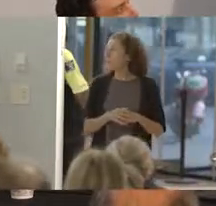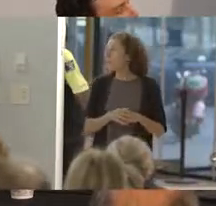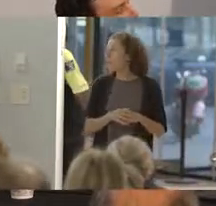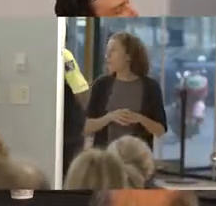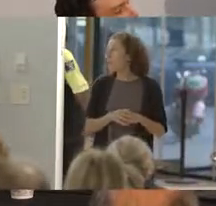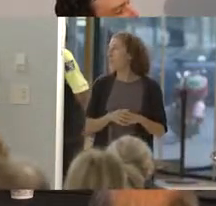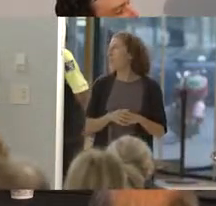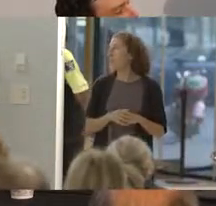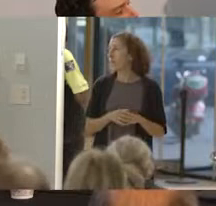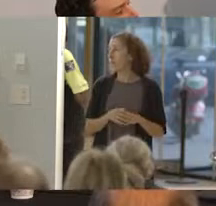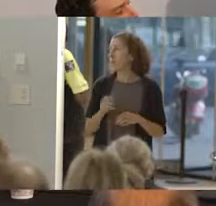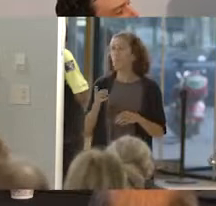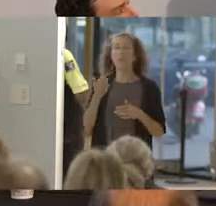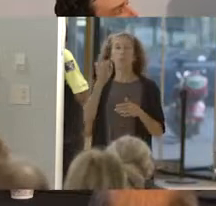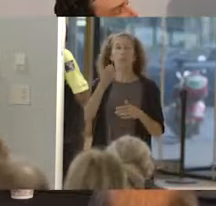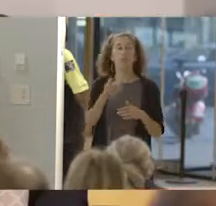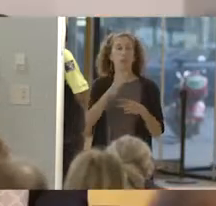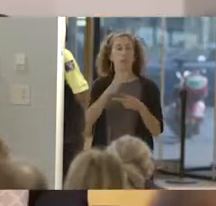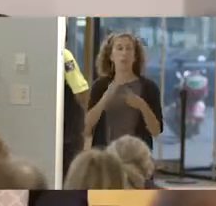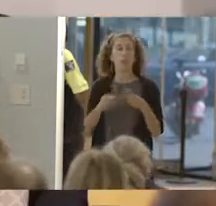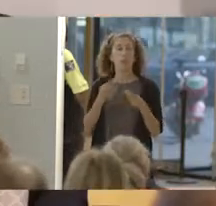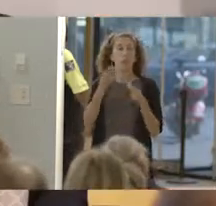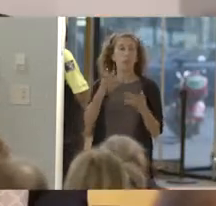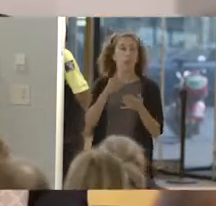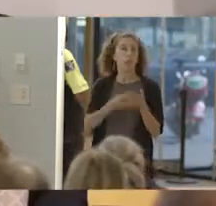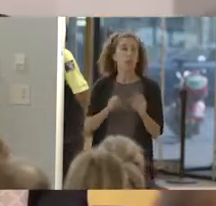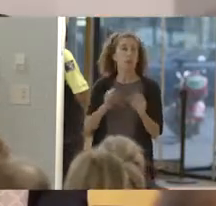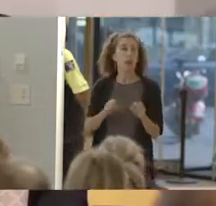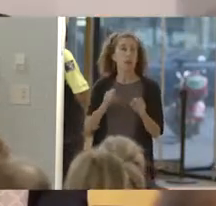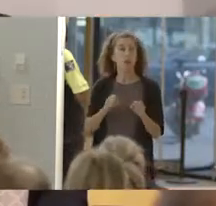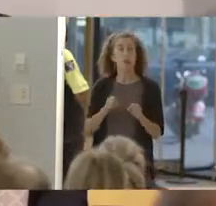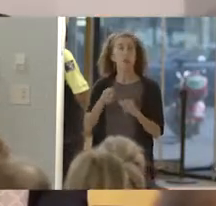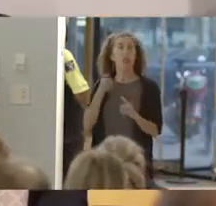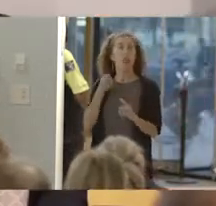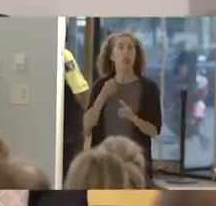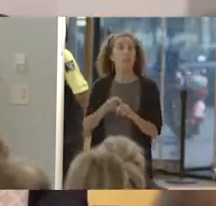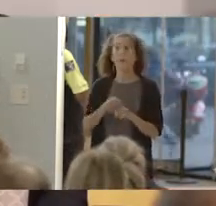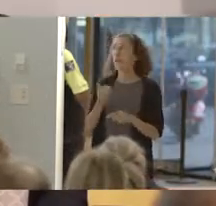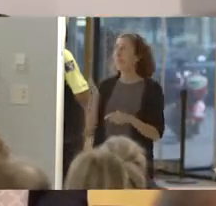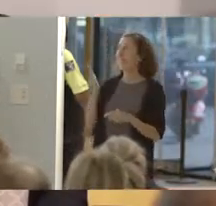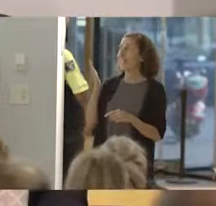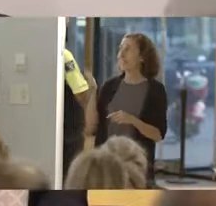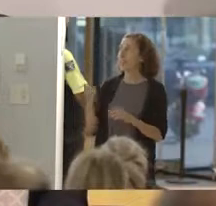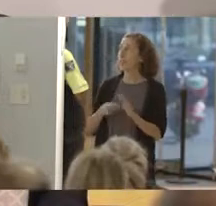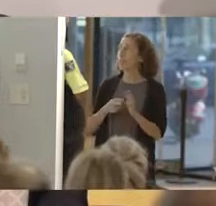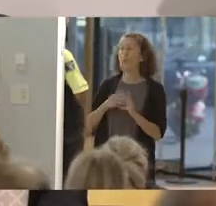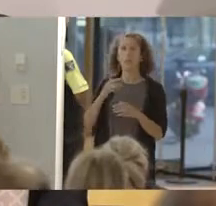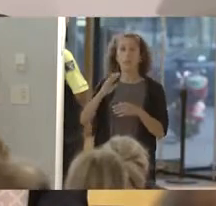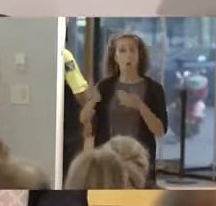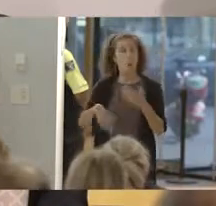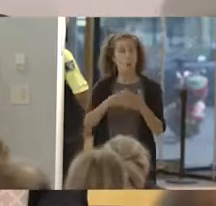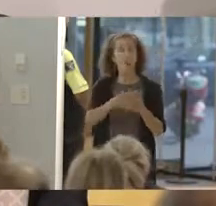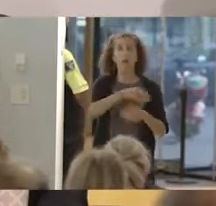we're representing it to you here. The impacts, of course, would be that the entirety of the platform and everything on it